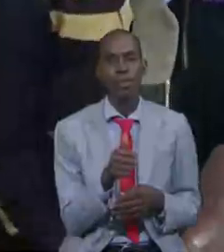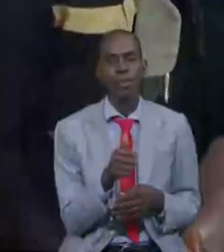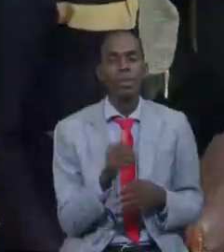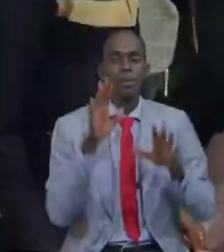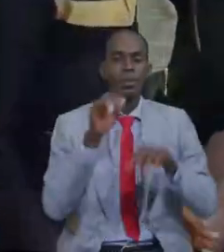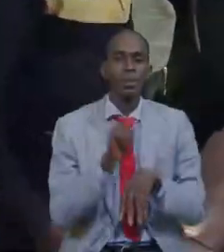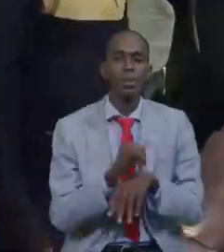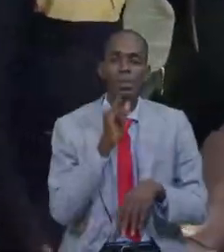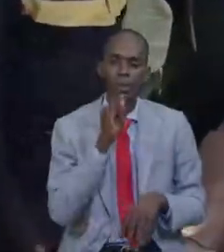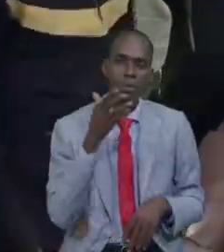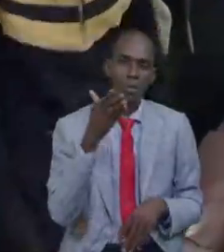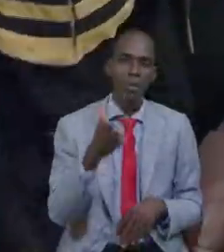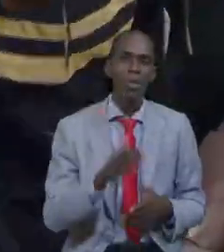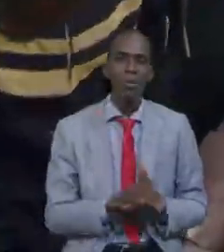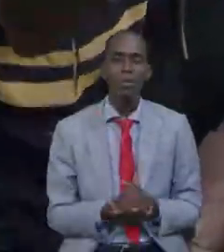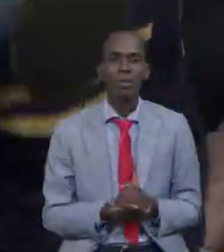miracle is already there.